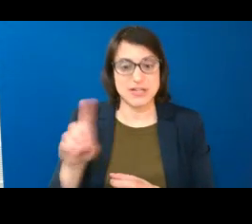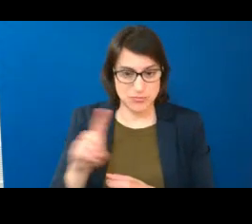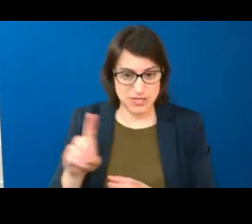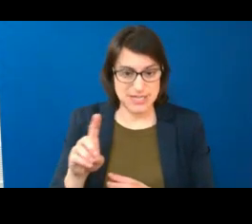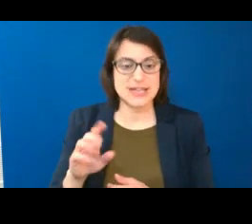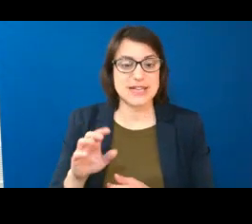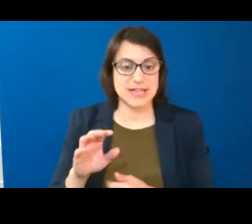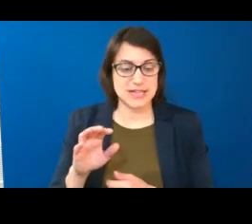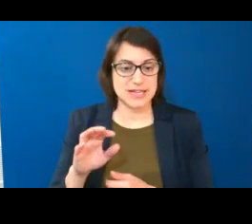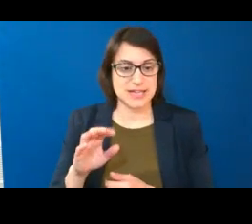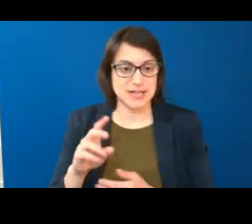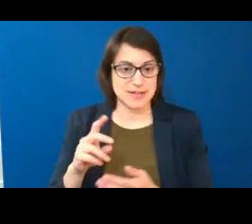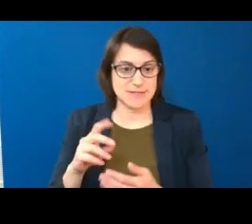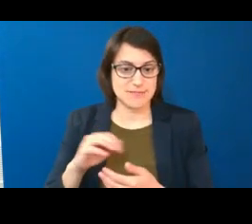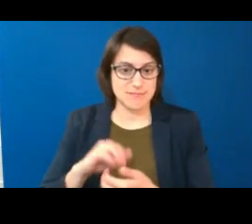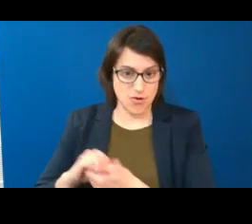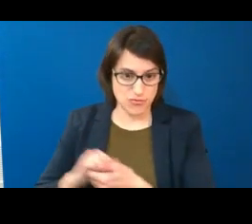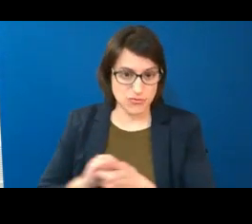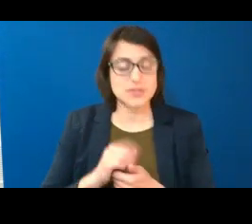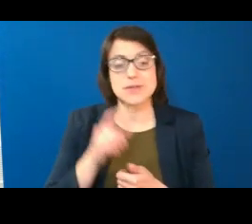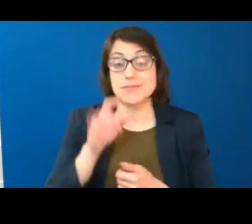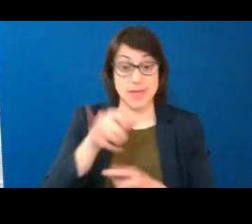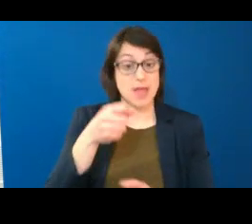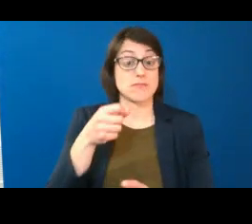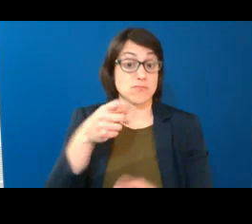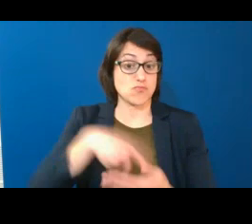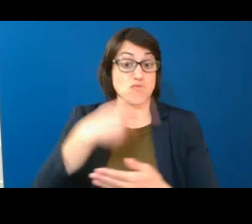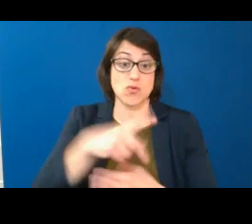was incredibly impactful. We ran it for 2